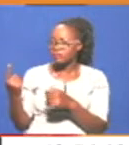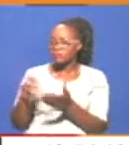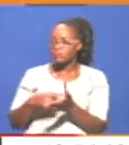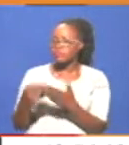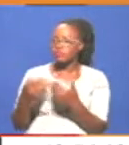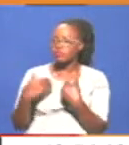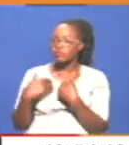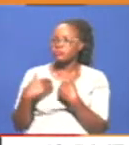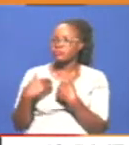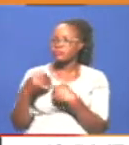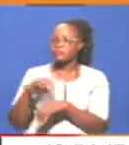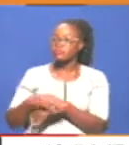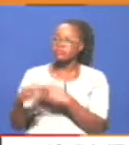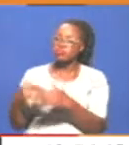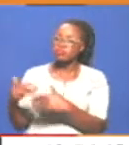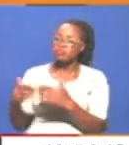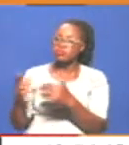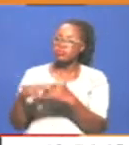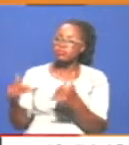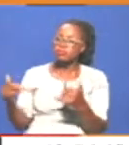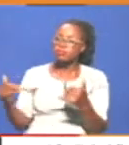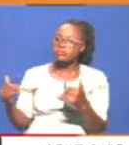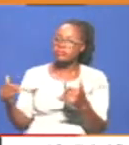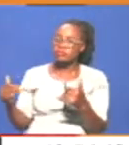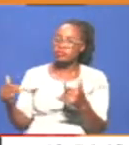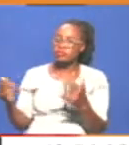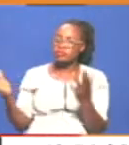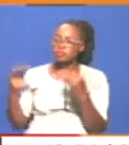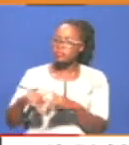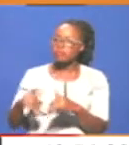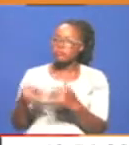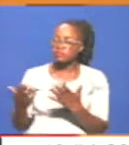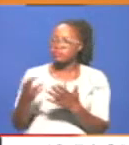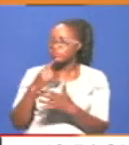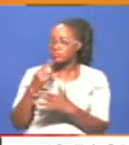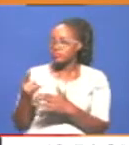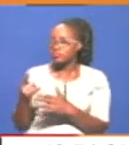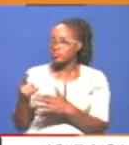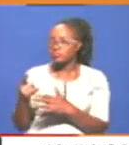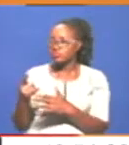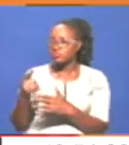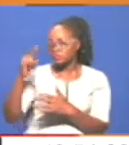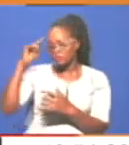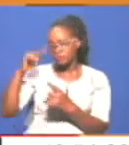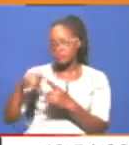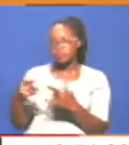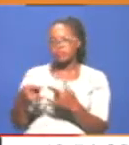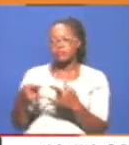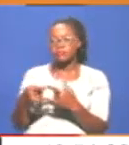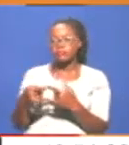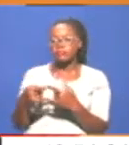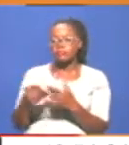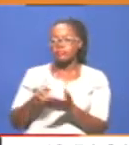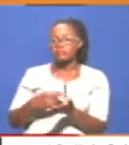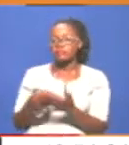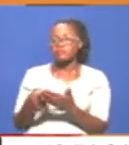able to get the material, whether it's online or you go, when you go for a cinema, you're able to order. So for me, it's the main gaps are to do with the resources that